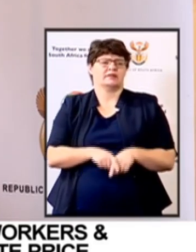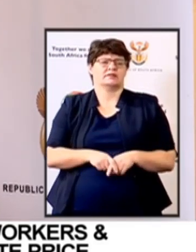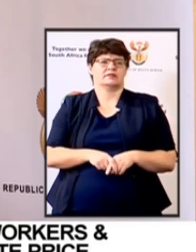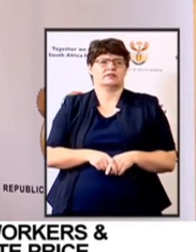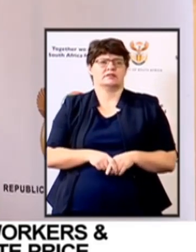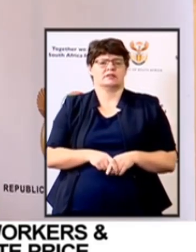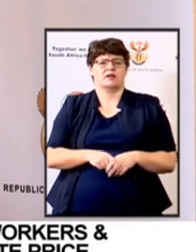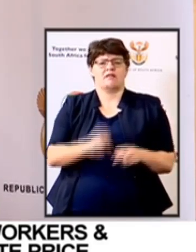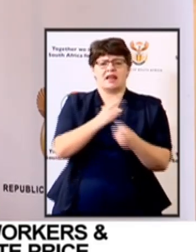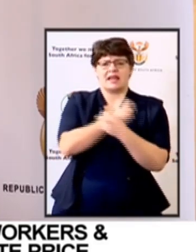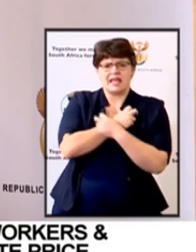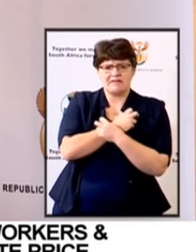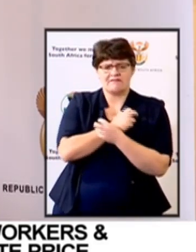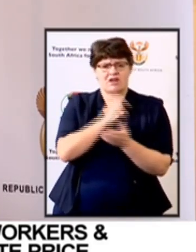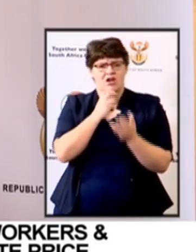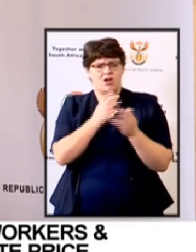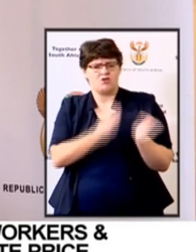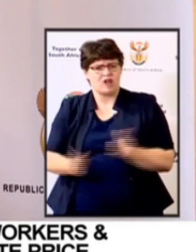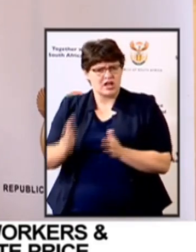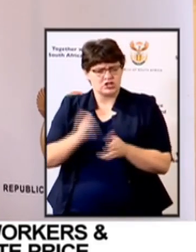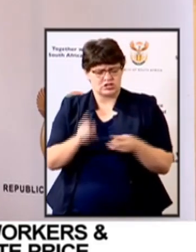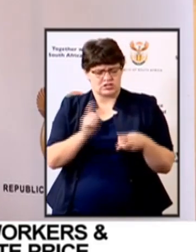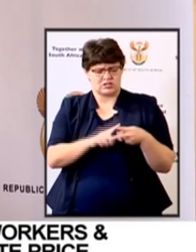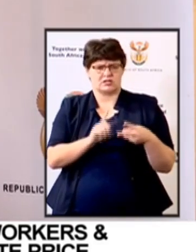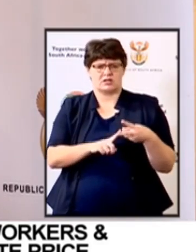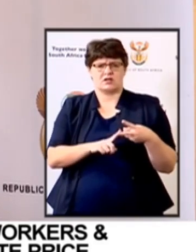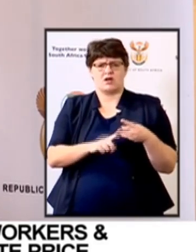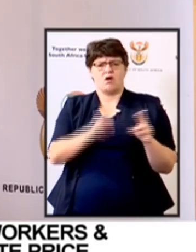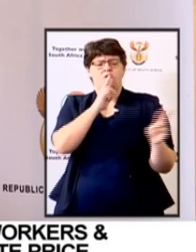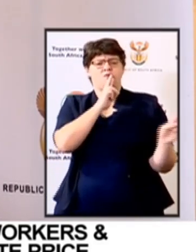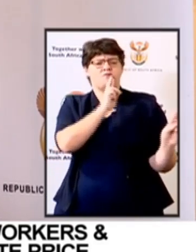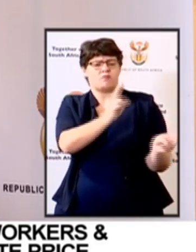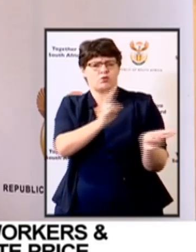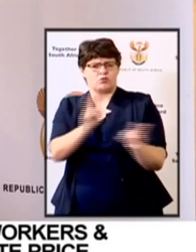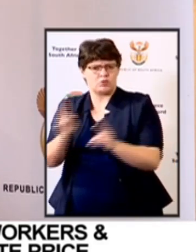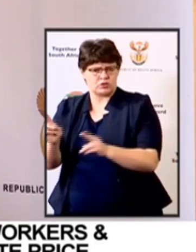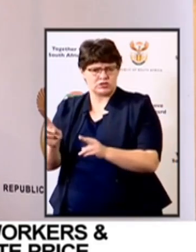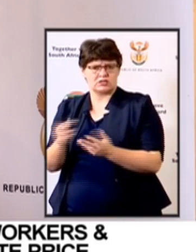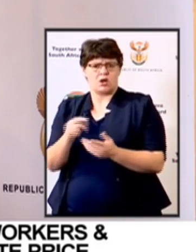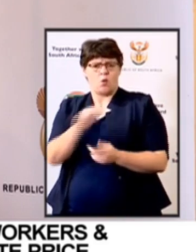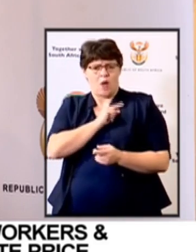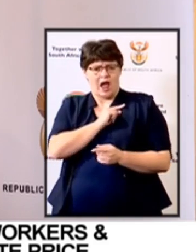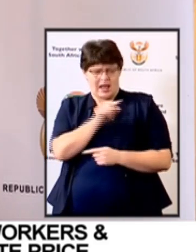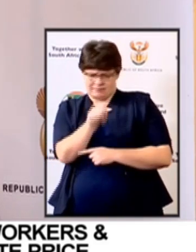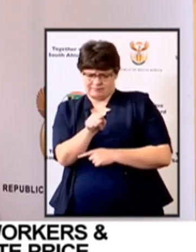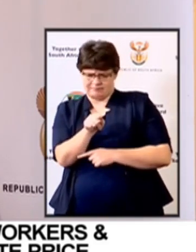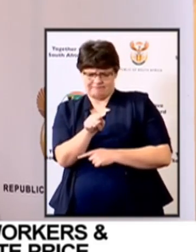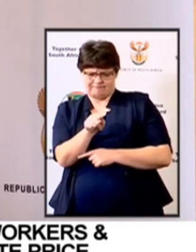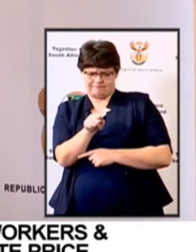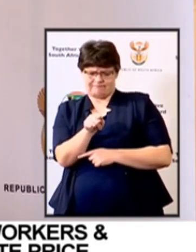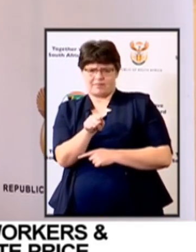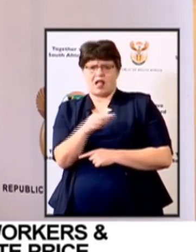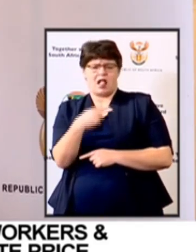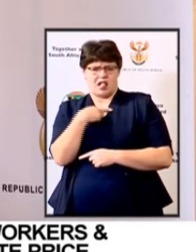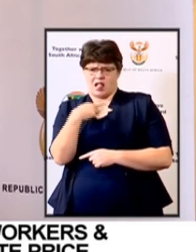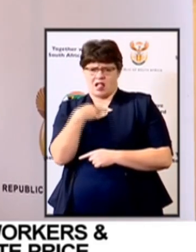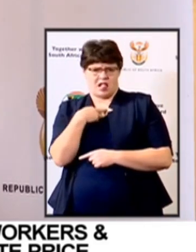for employees and reporting mechanisms in relation to gaps caused by lack